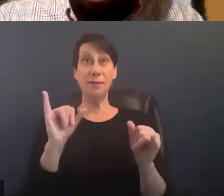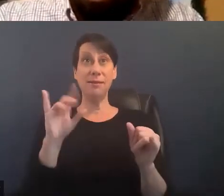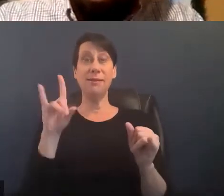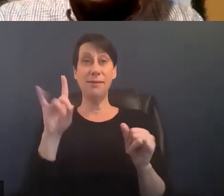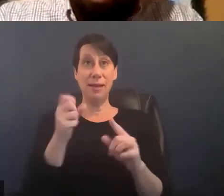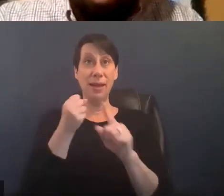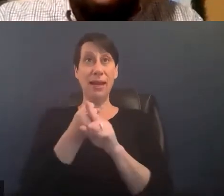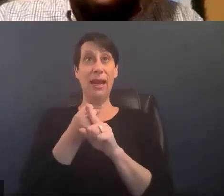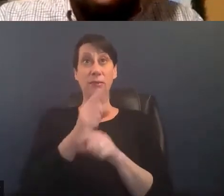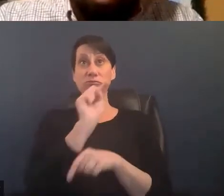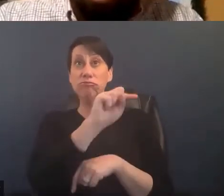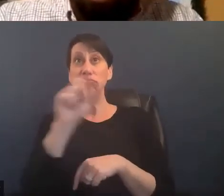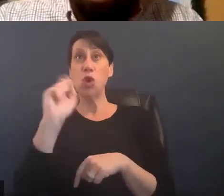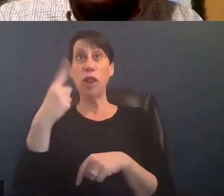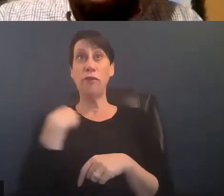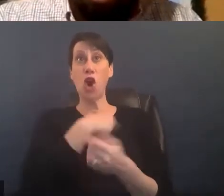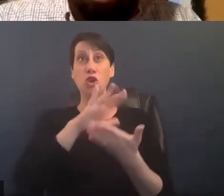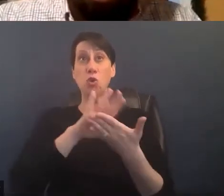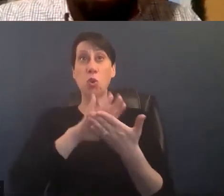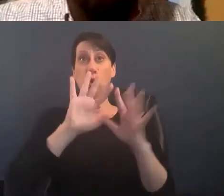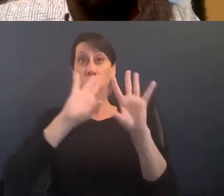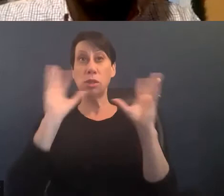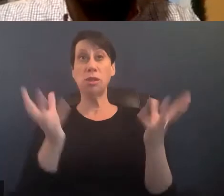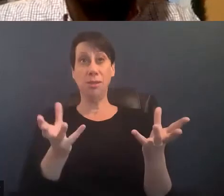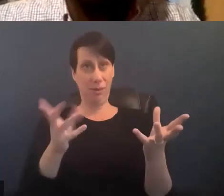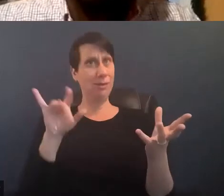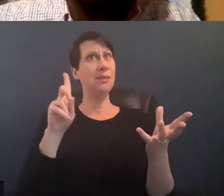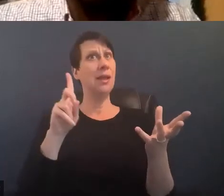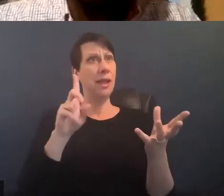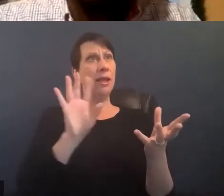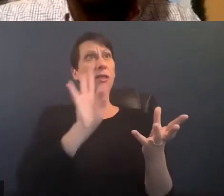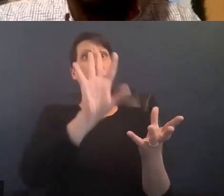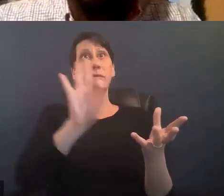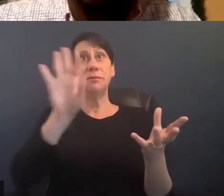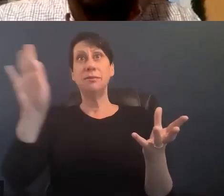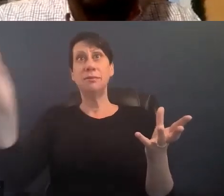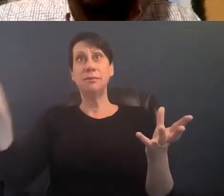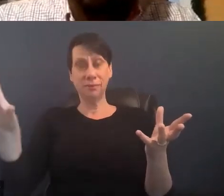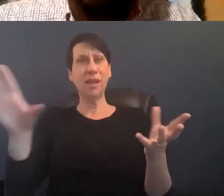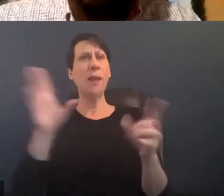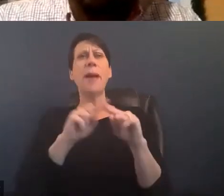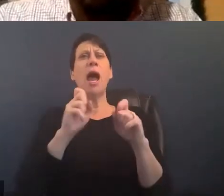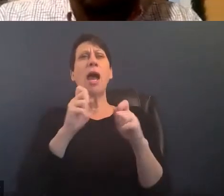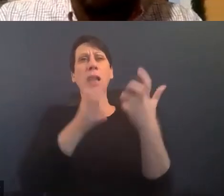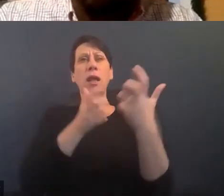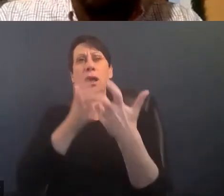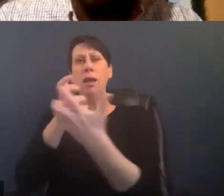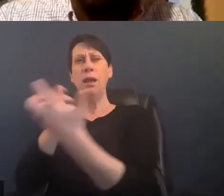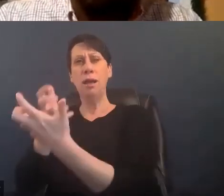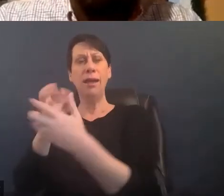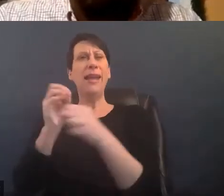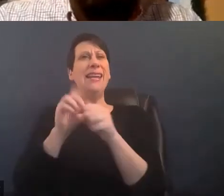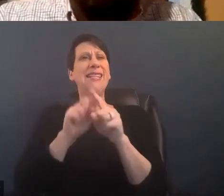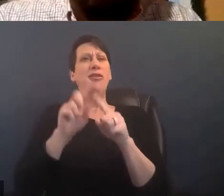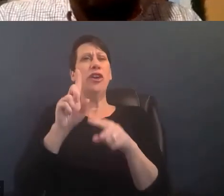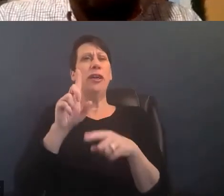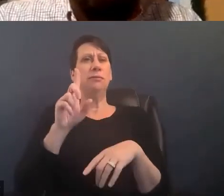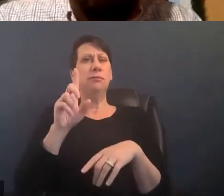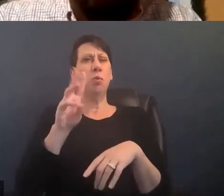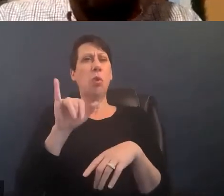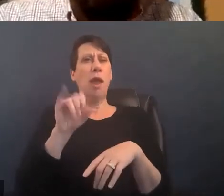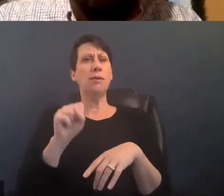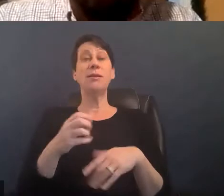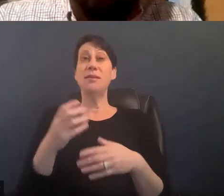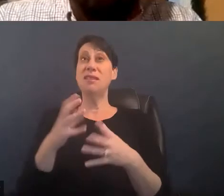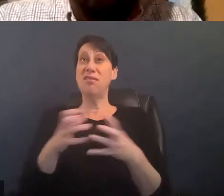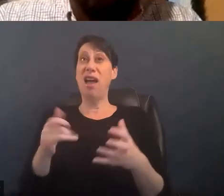our schools across the county, just in different ways. So there's a lot of condensing, which doesn't really feel great, because